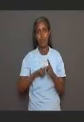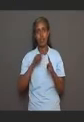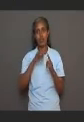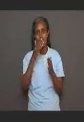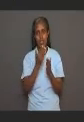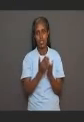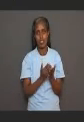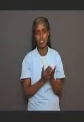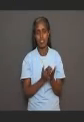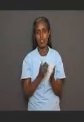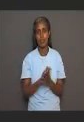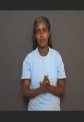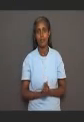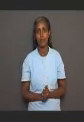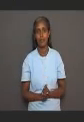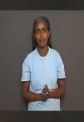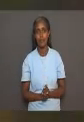Let's get back to our lesson.